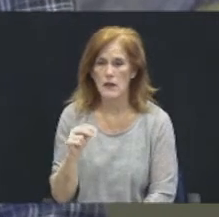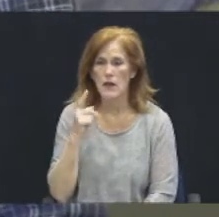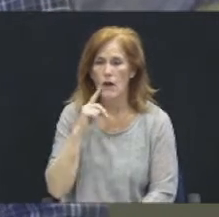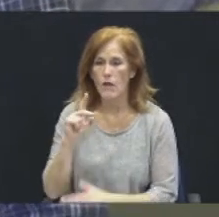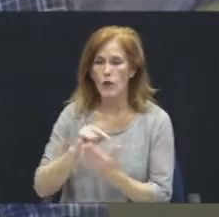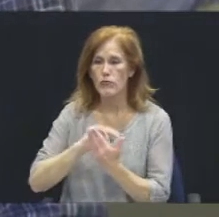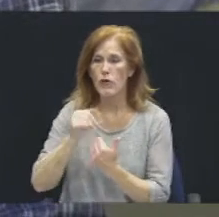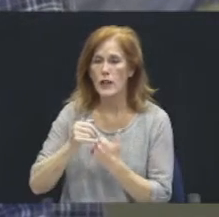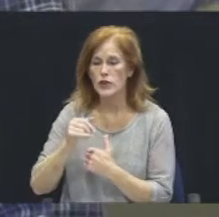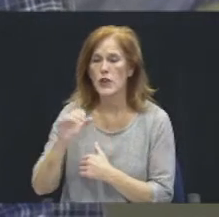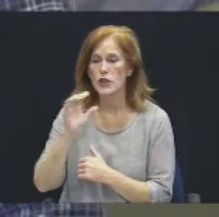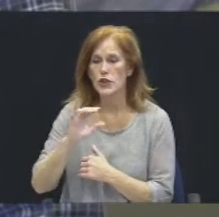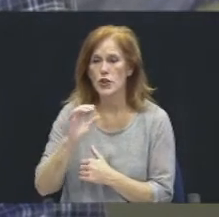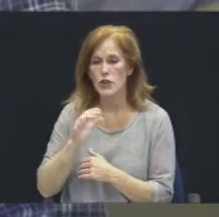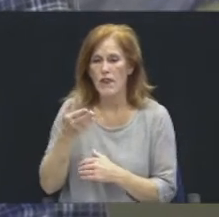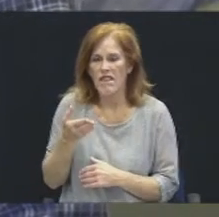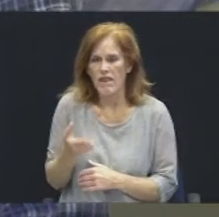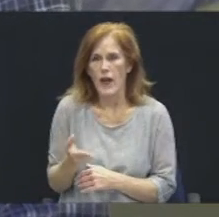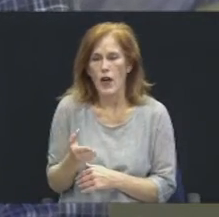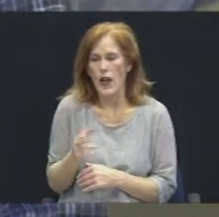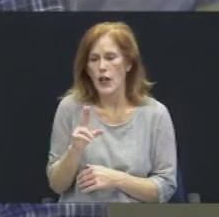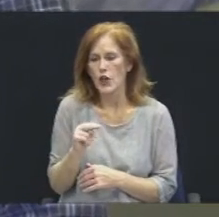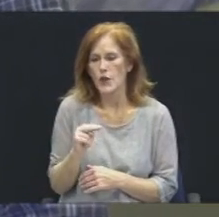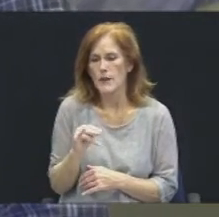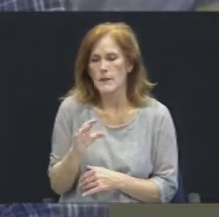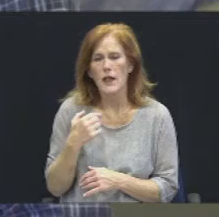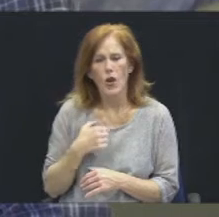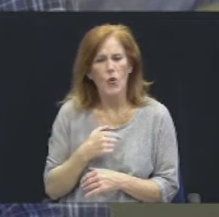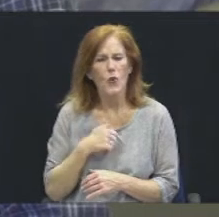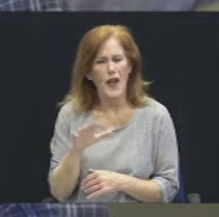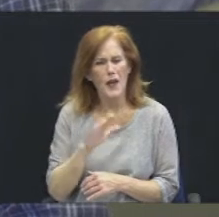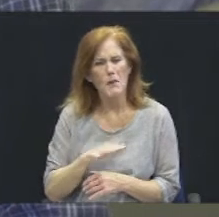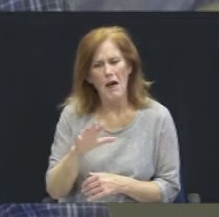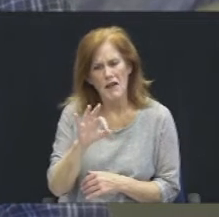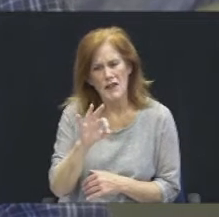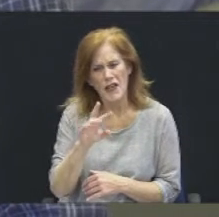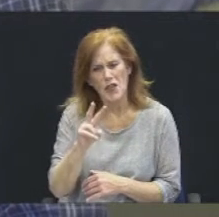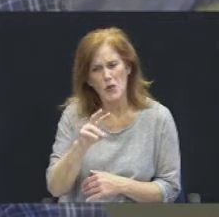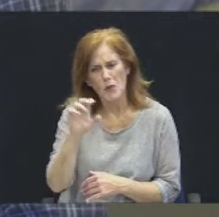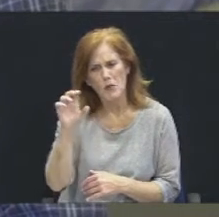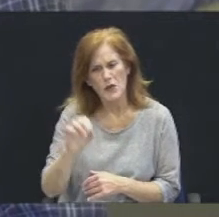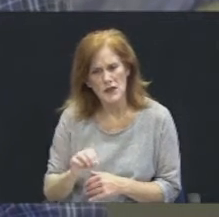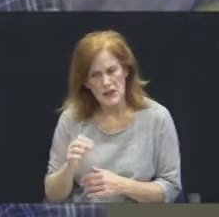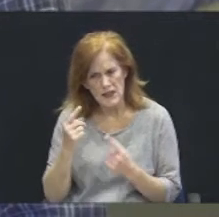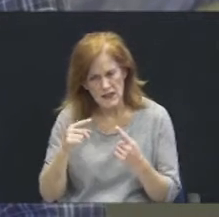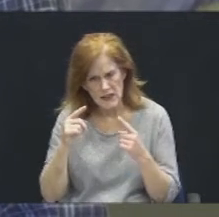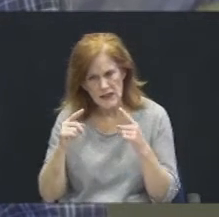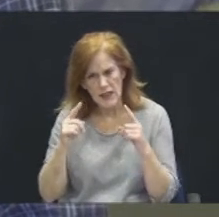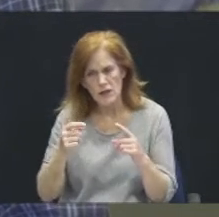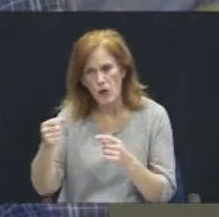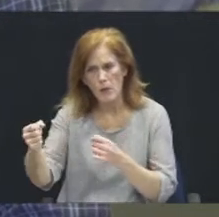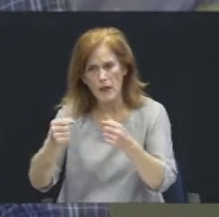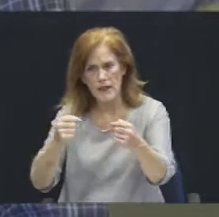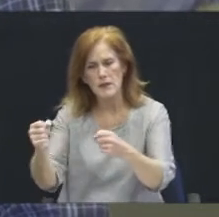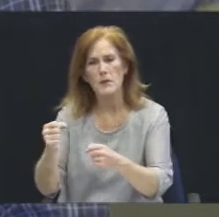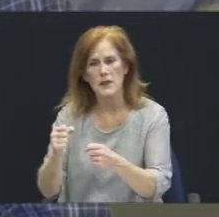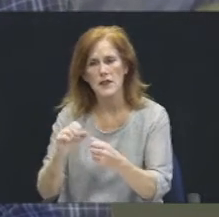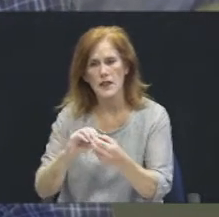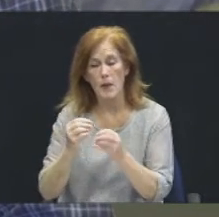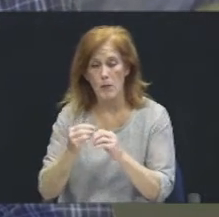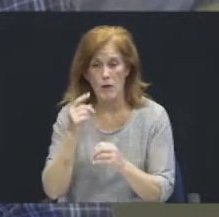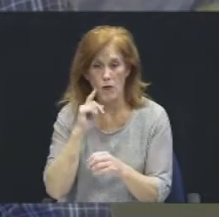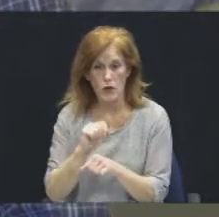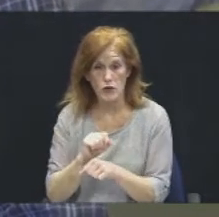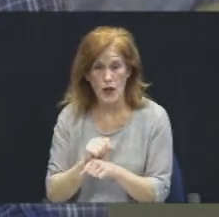Project Search site at UNMC, and we were running at about a 92% successful placement rate, mm-hmm. and we were